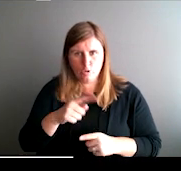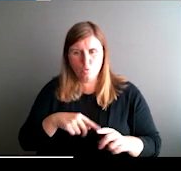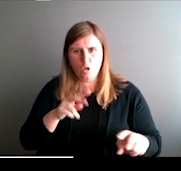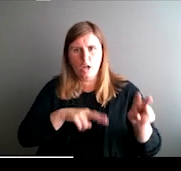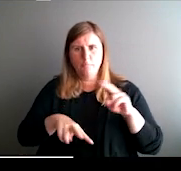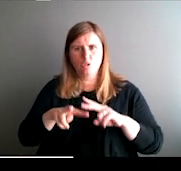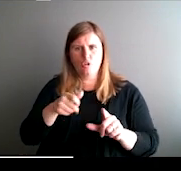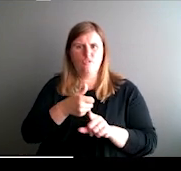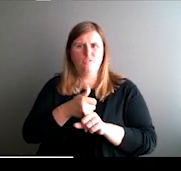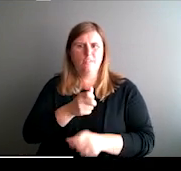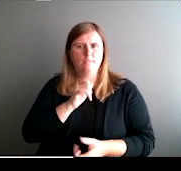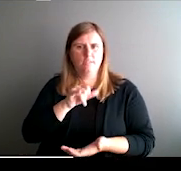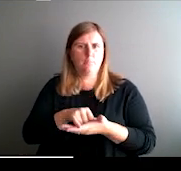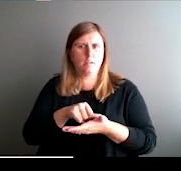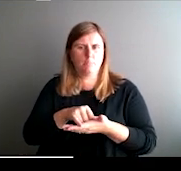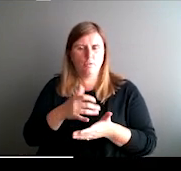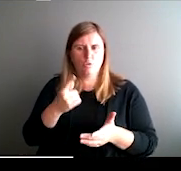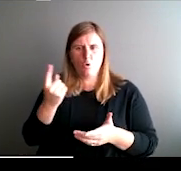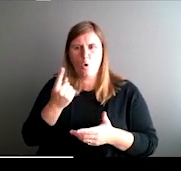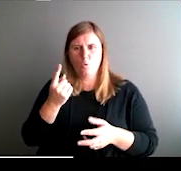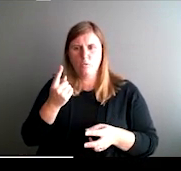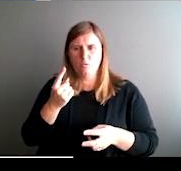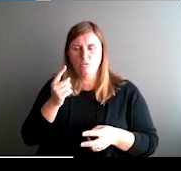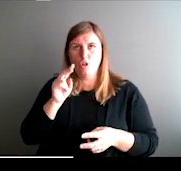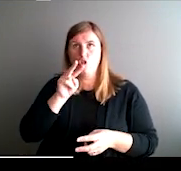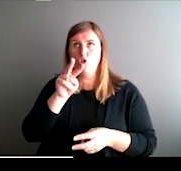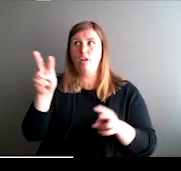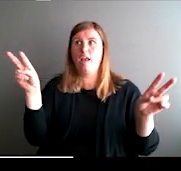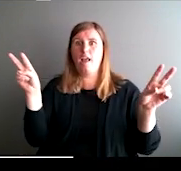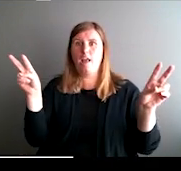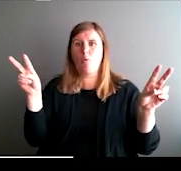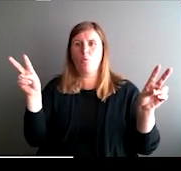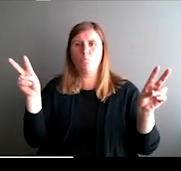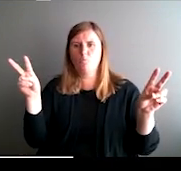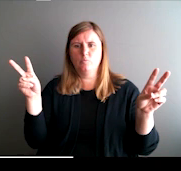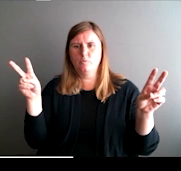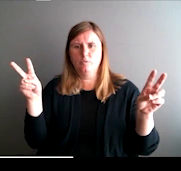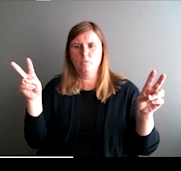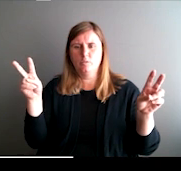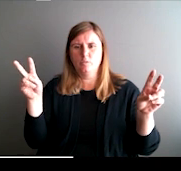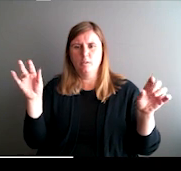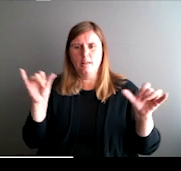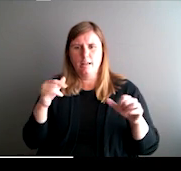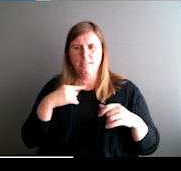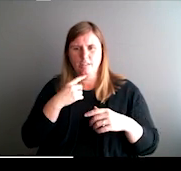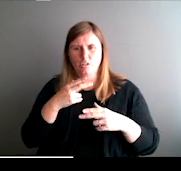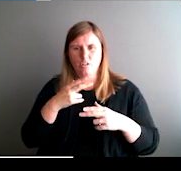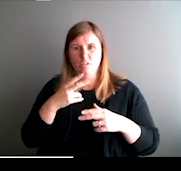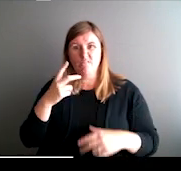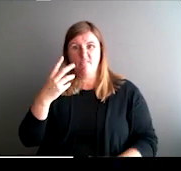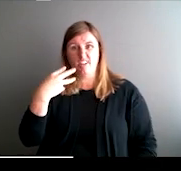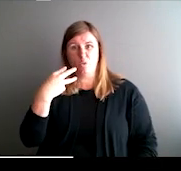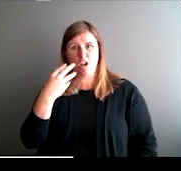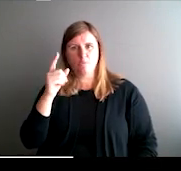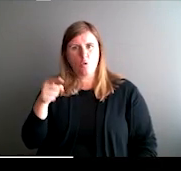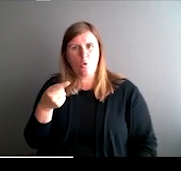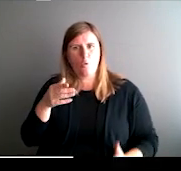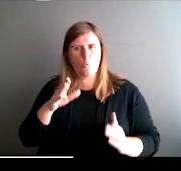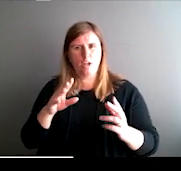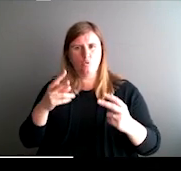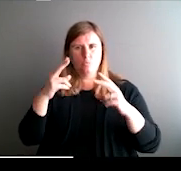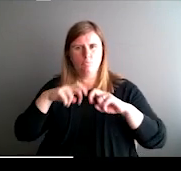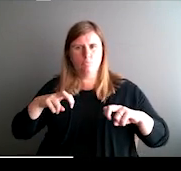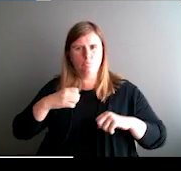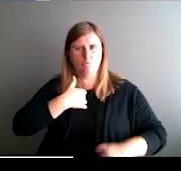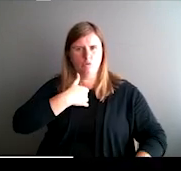observe yourself. You're always looking out. There's like I said, short of a video camera, it's very difficult to get